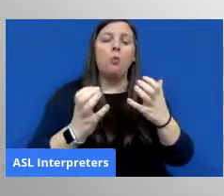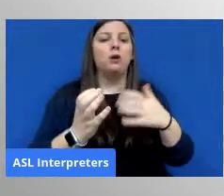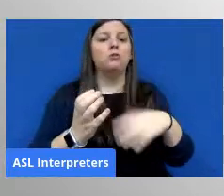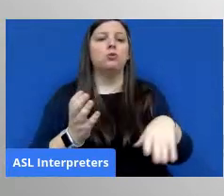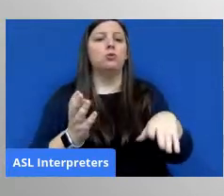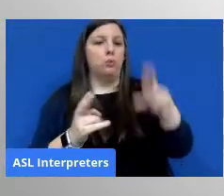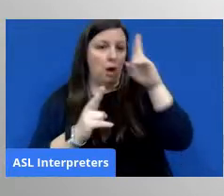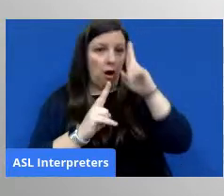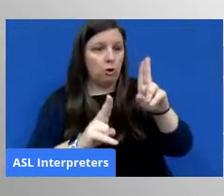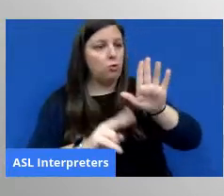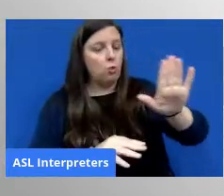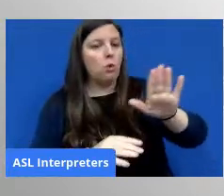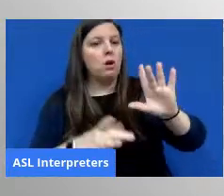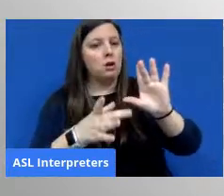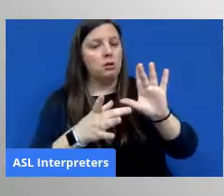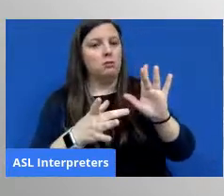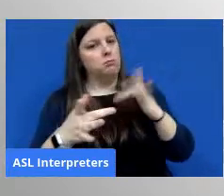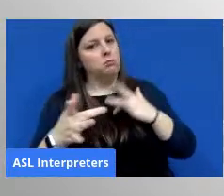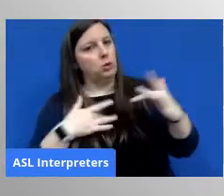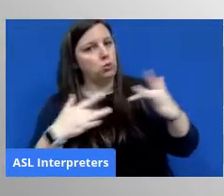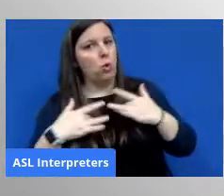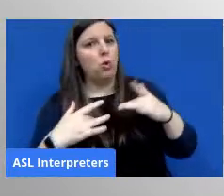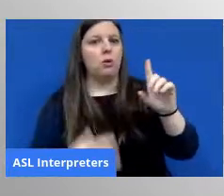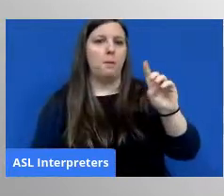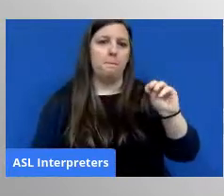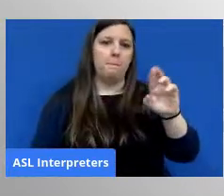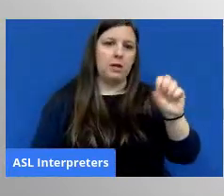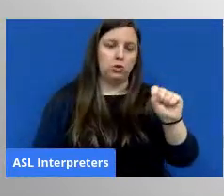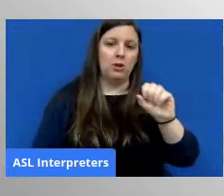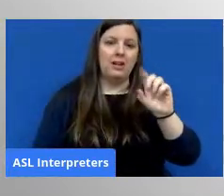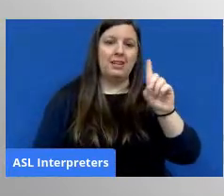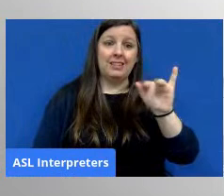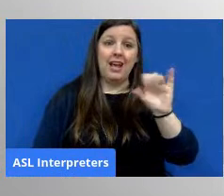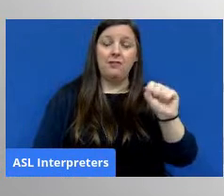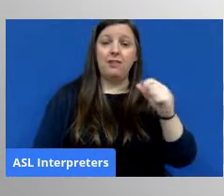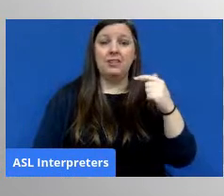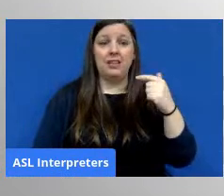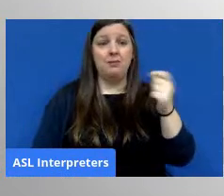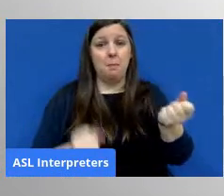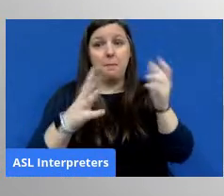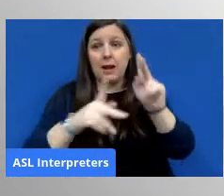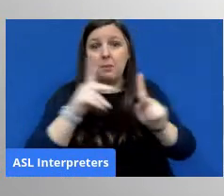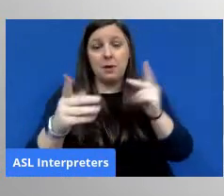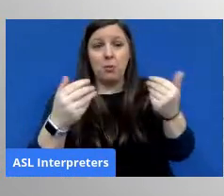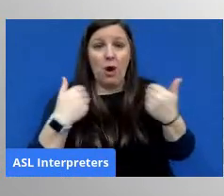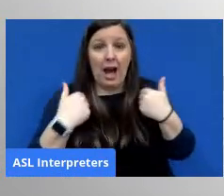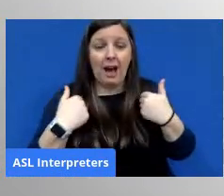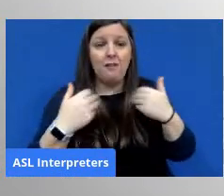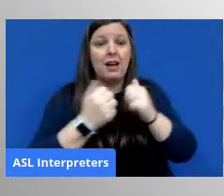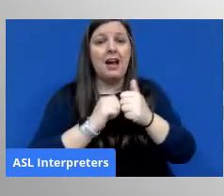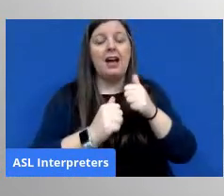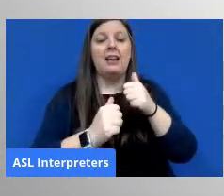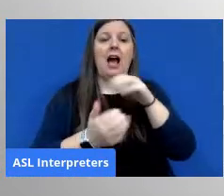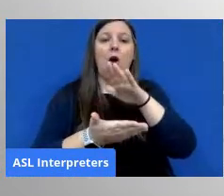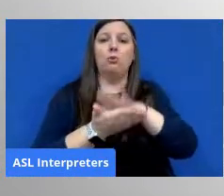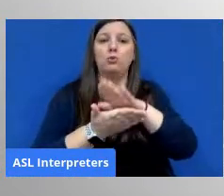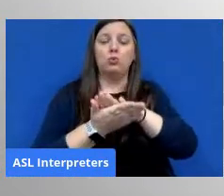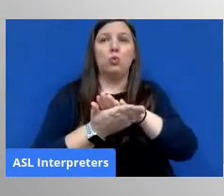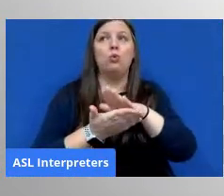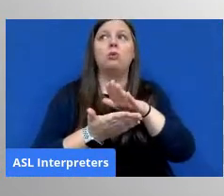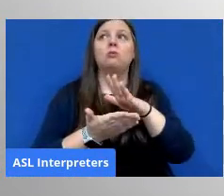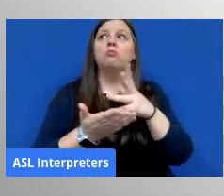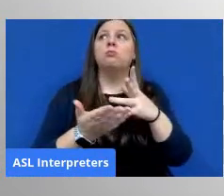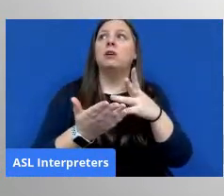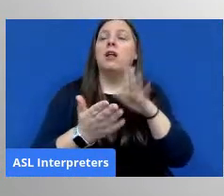the school to prison pipeline and the role that the school plays in that. I want to be sure that we